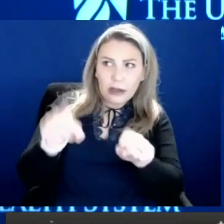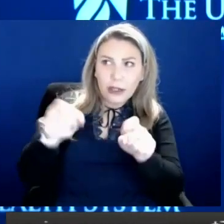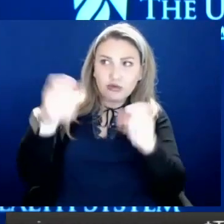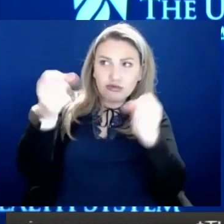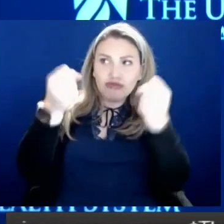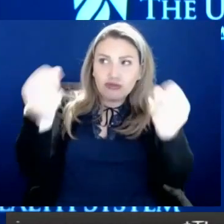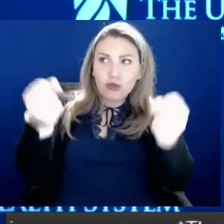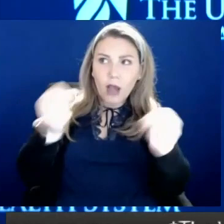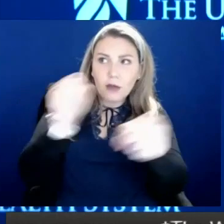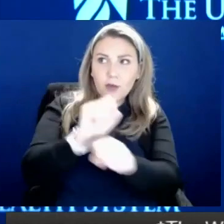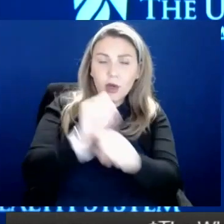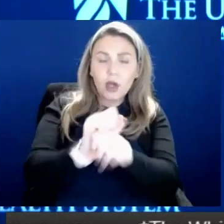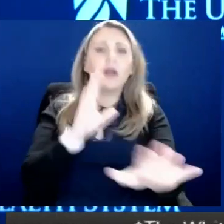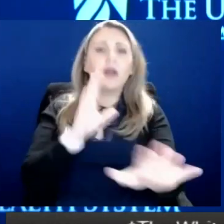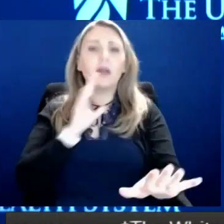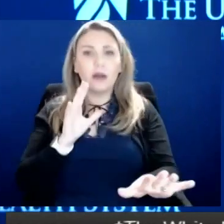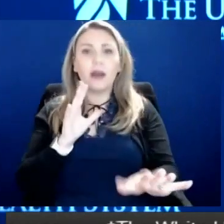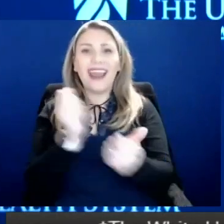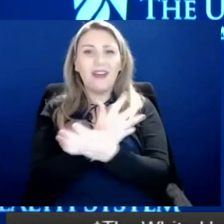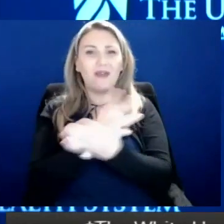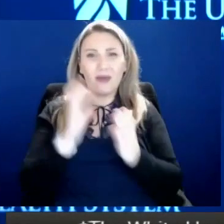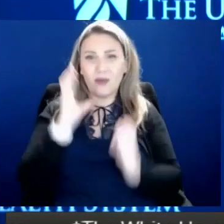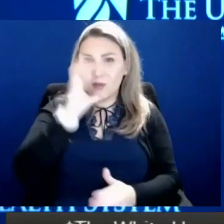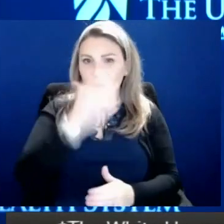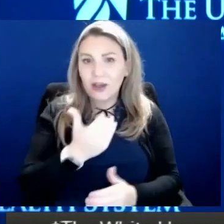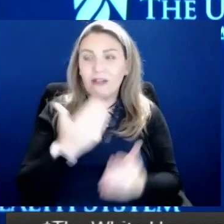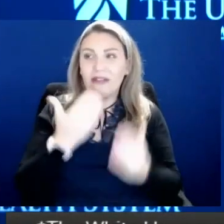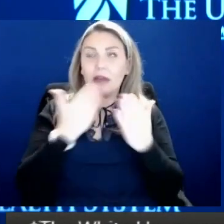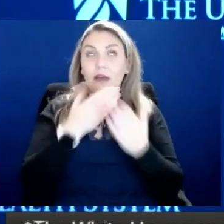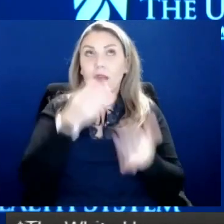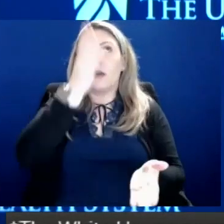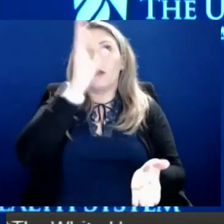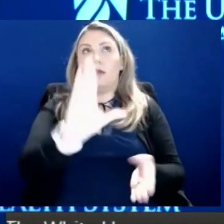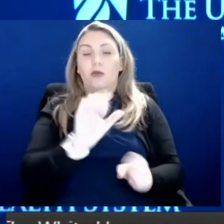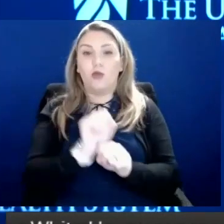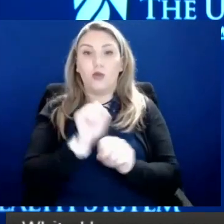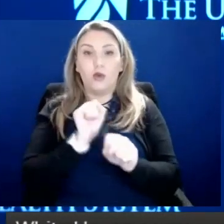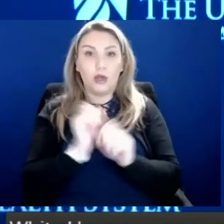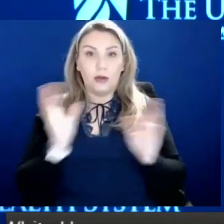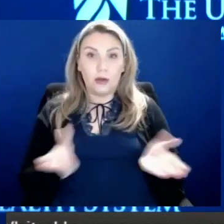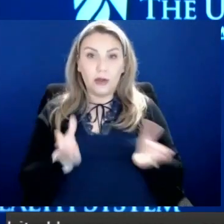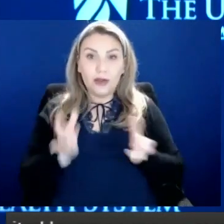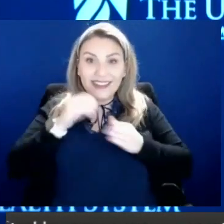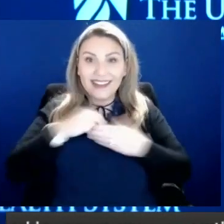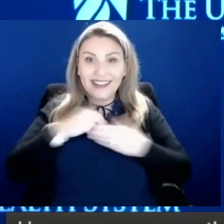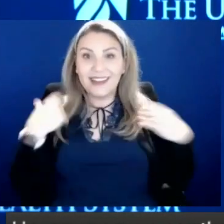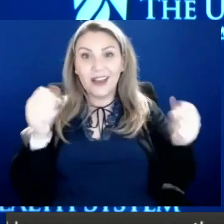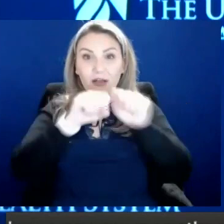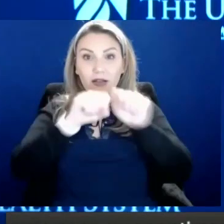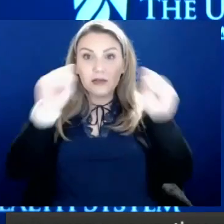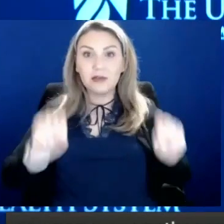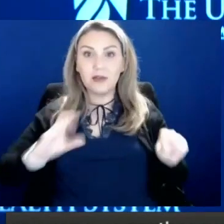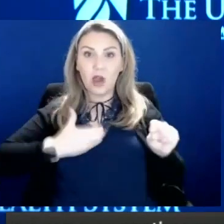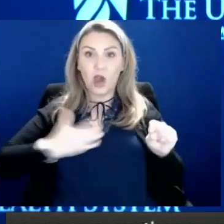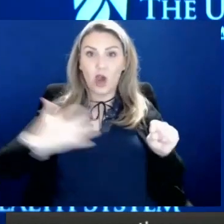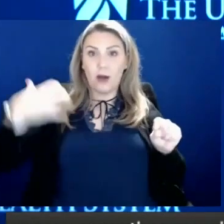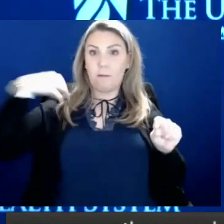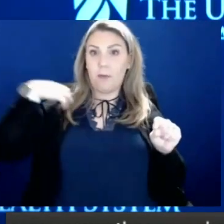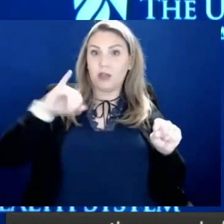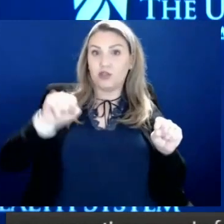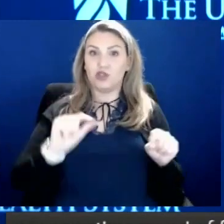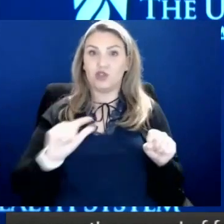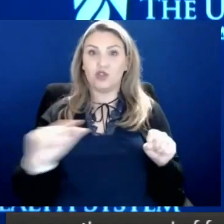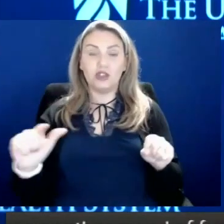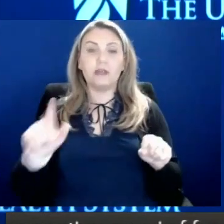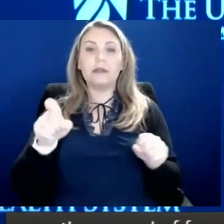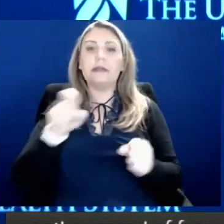weird. Everything was weird. And thank God I work here where I work in the health system. So our boss, Jill, told me, if you need to lay down, go